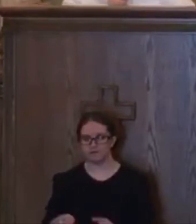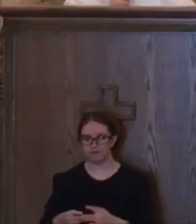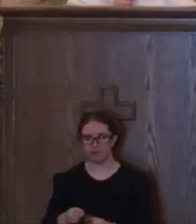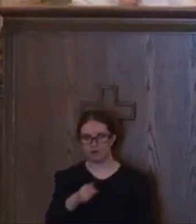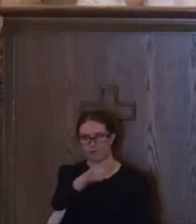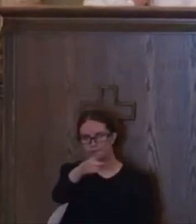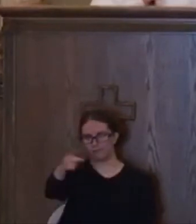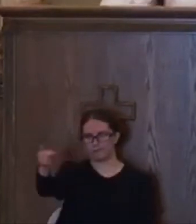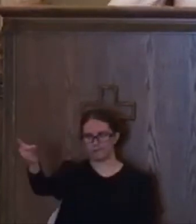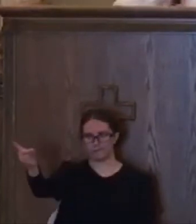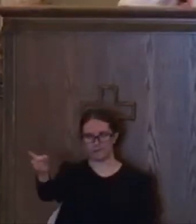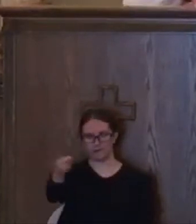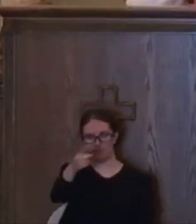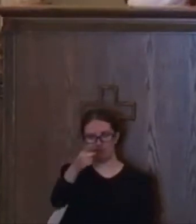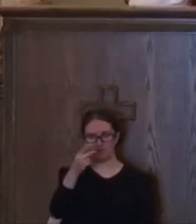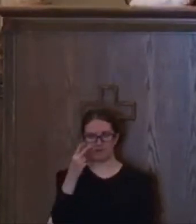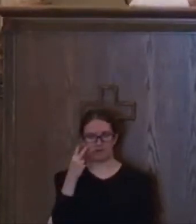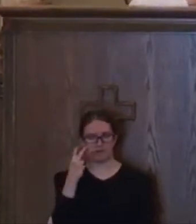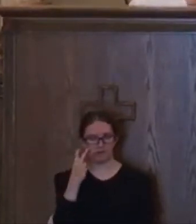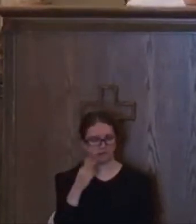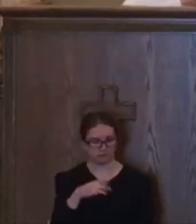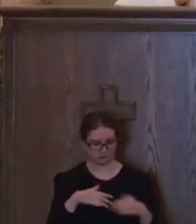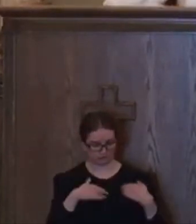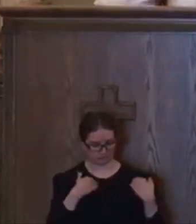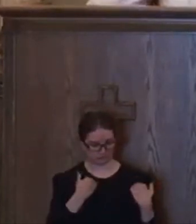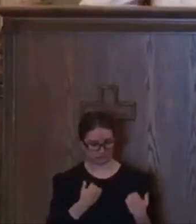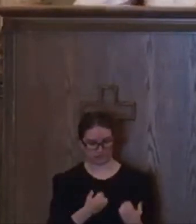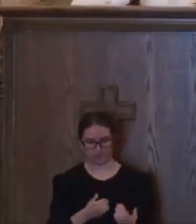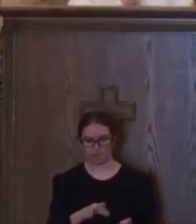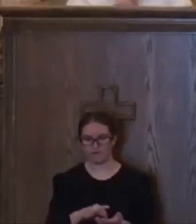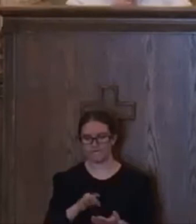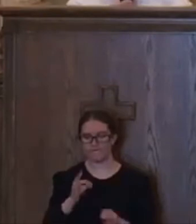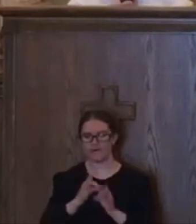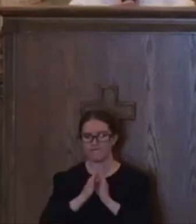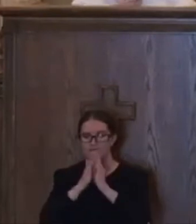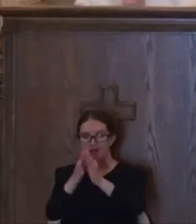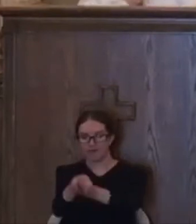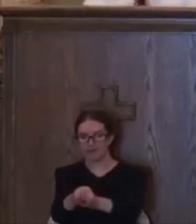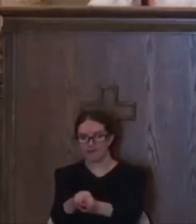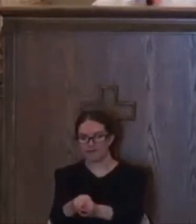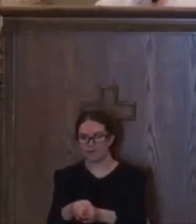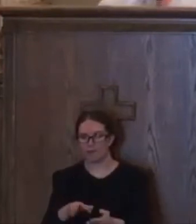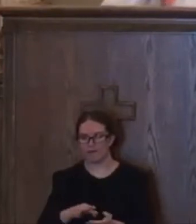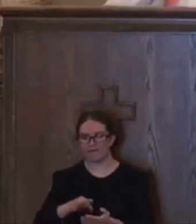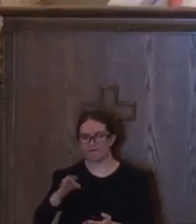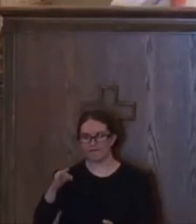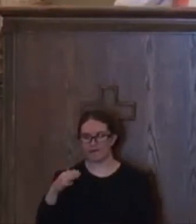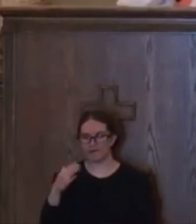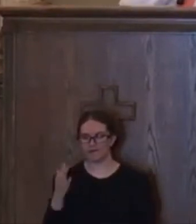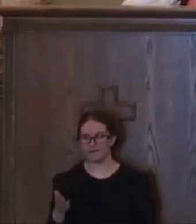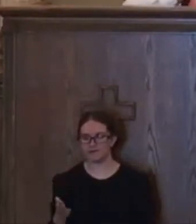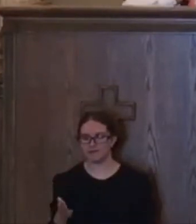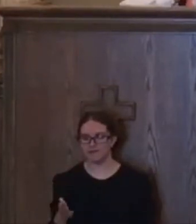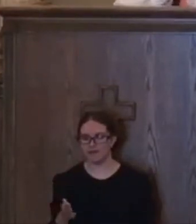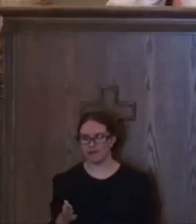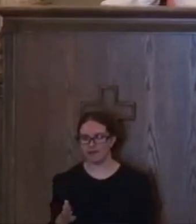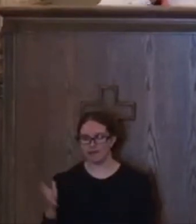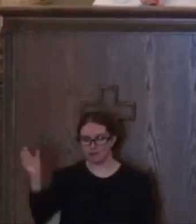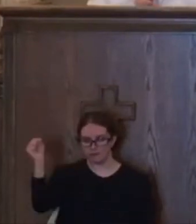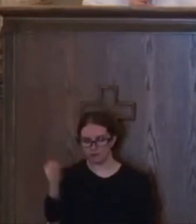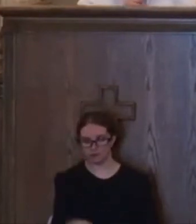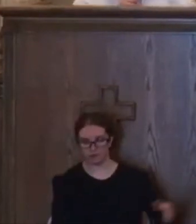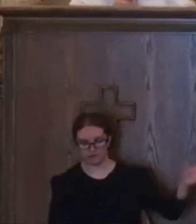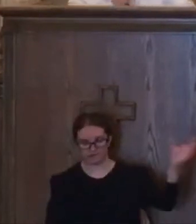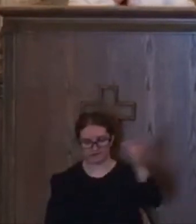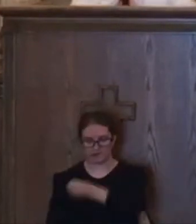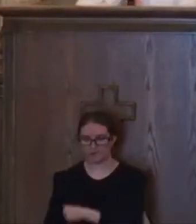these pews and look at each and every heart, would he find faith? Would he find somebody that's been torn down by the